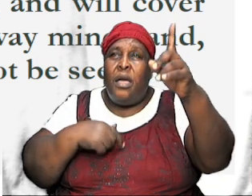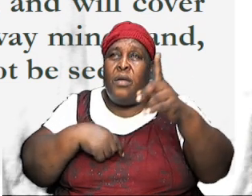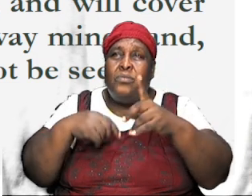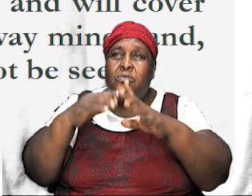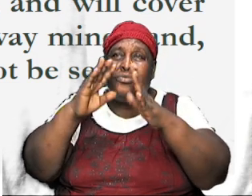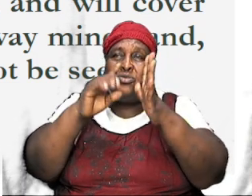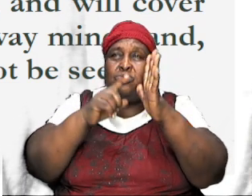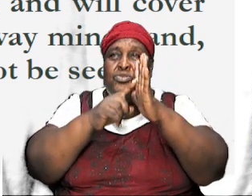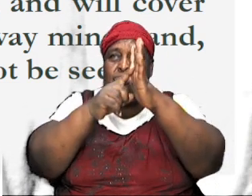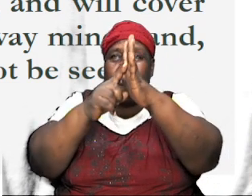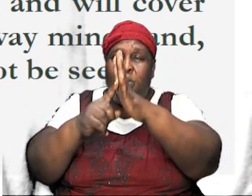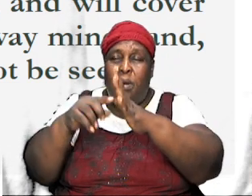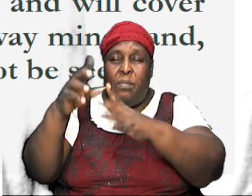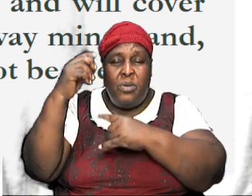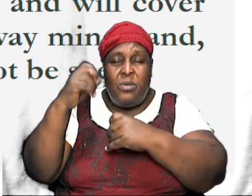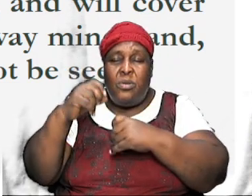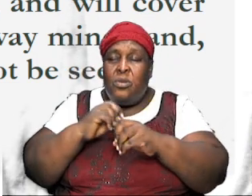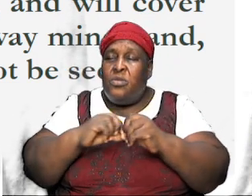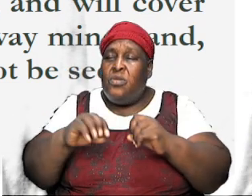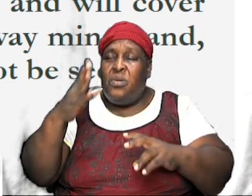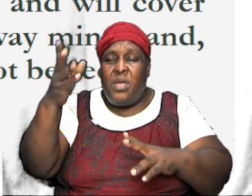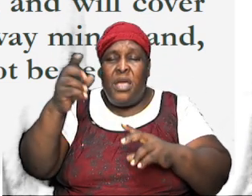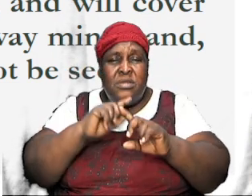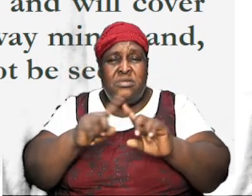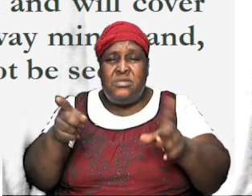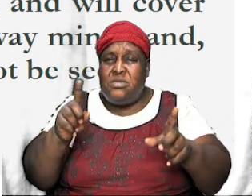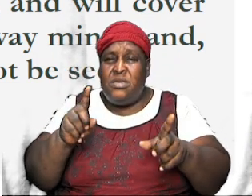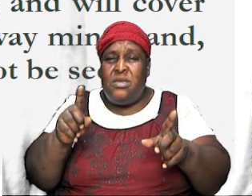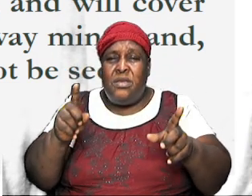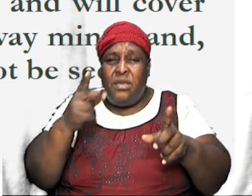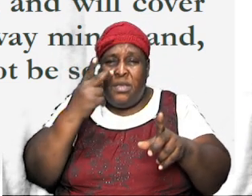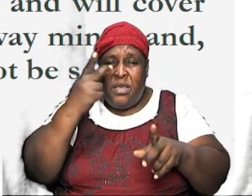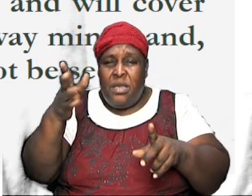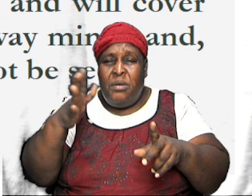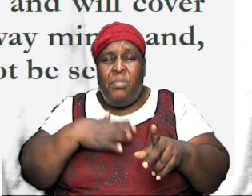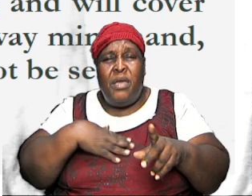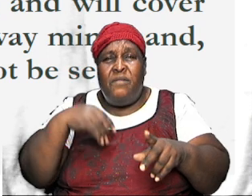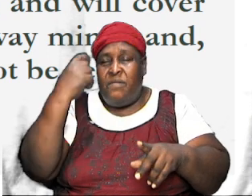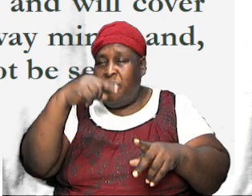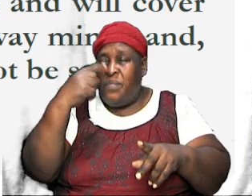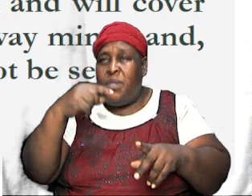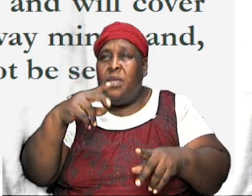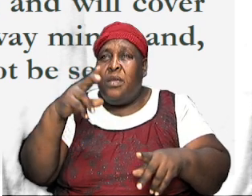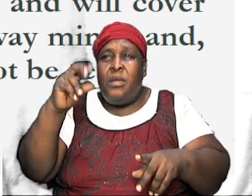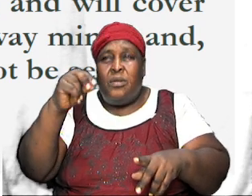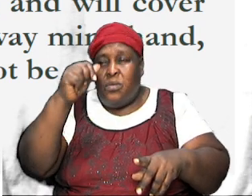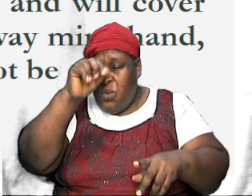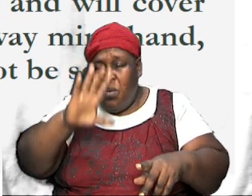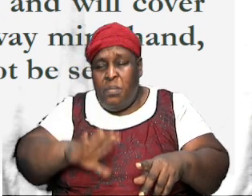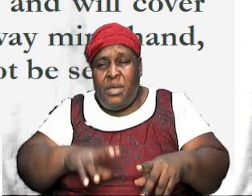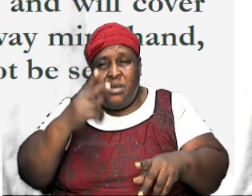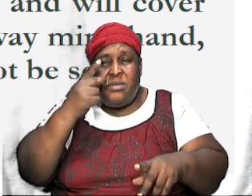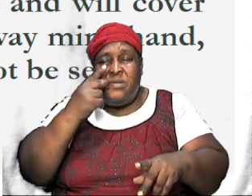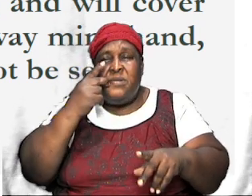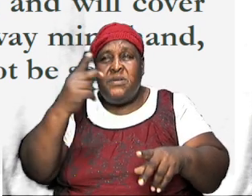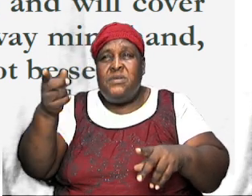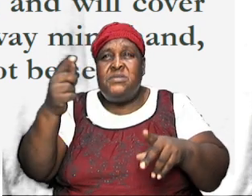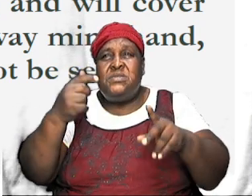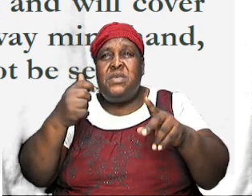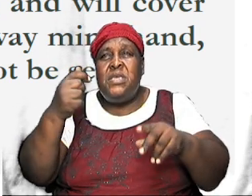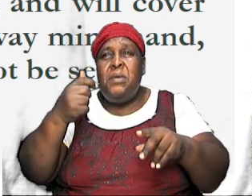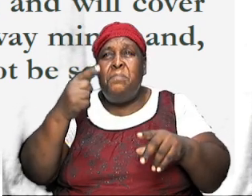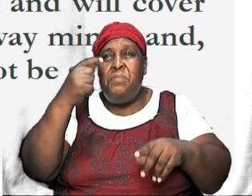said, thou canst not see my face, for there shall no man see me and live. And the Lord